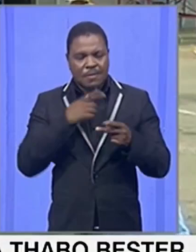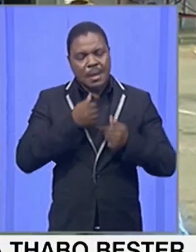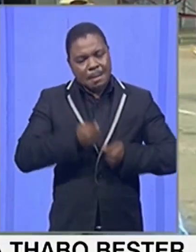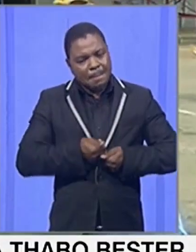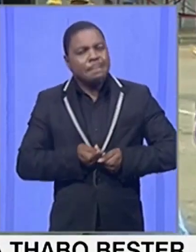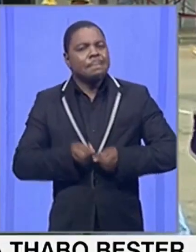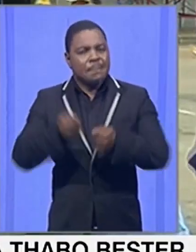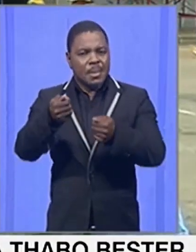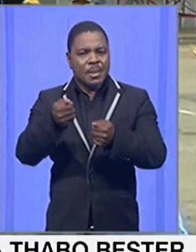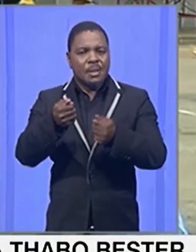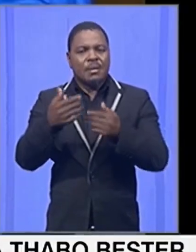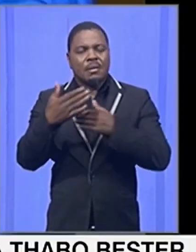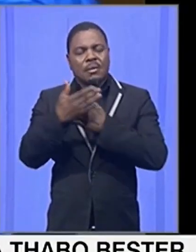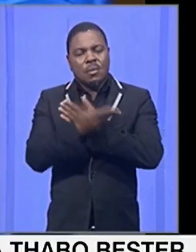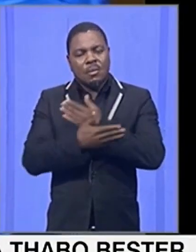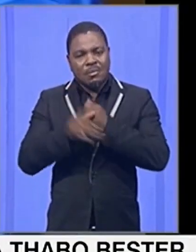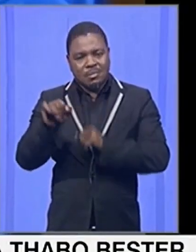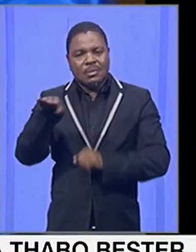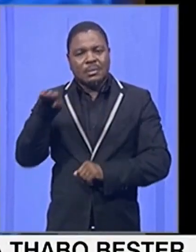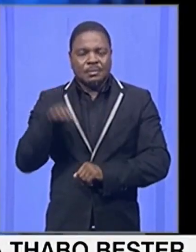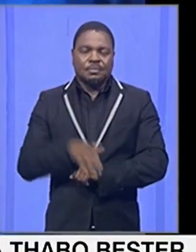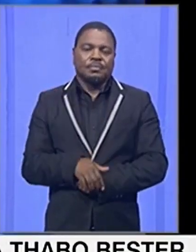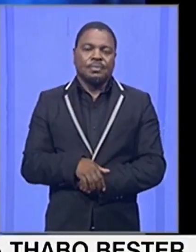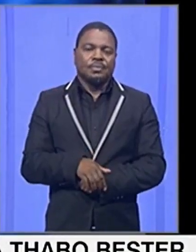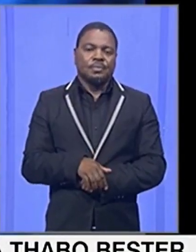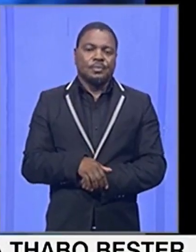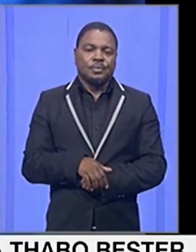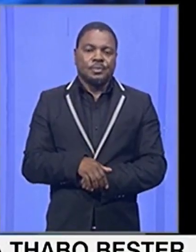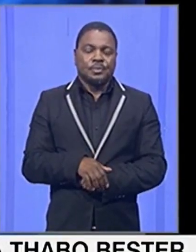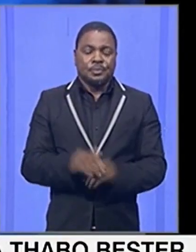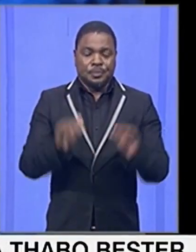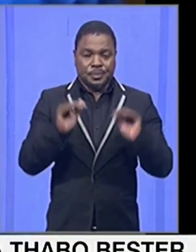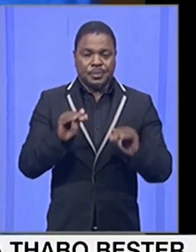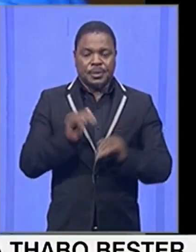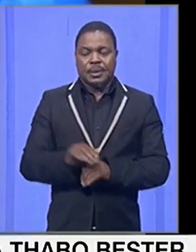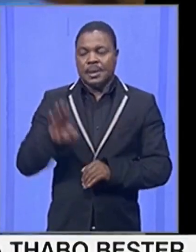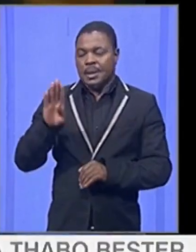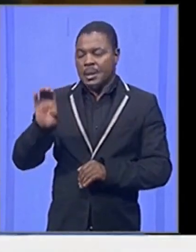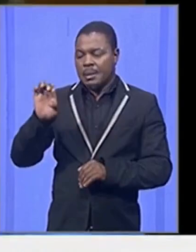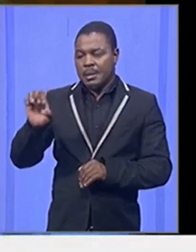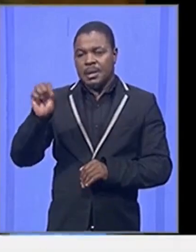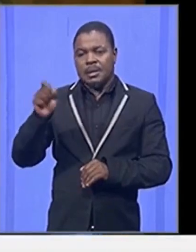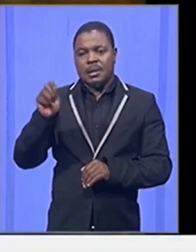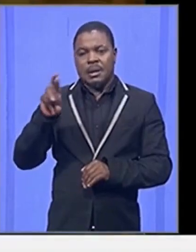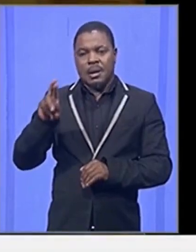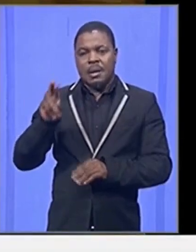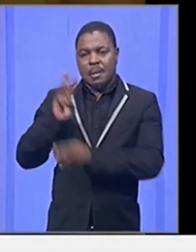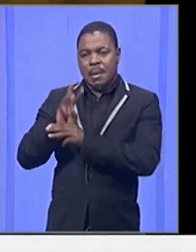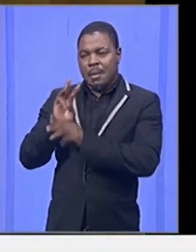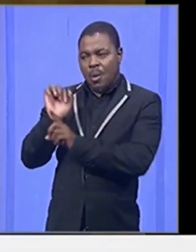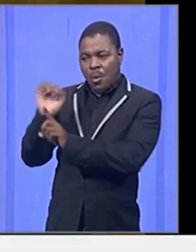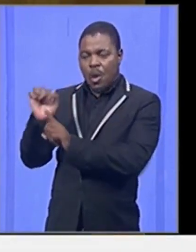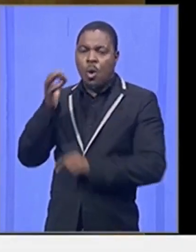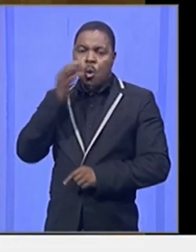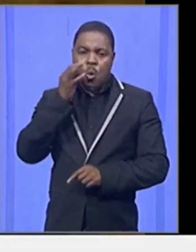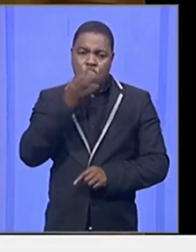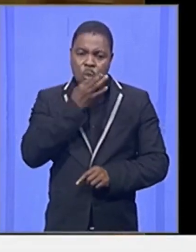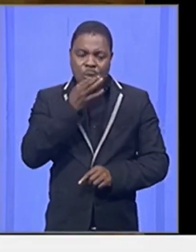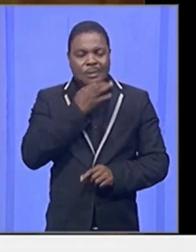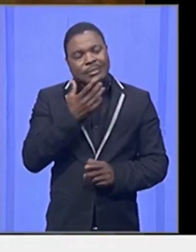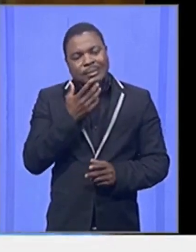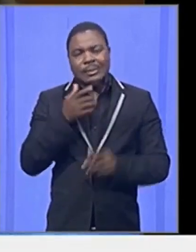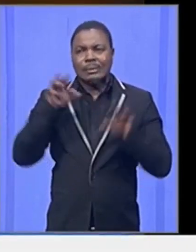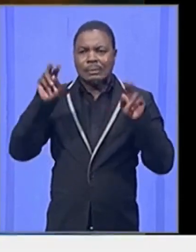deported them back into Zimbabwe. Re sale mo mao Thabo Bester o re ditaba tšeo di bolelwago ka morwa wa gagwe ga di ba